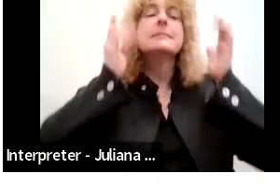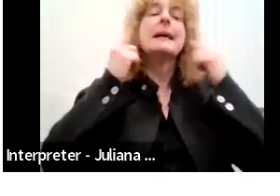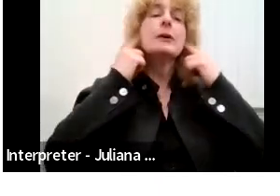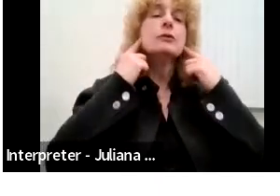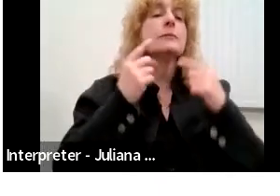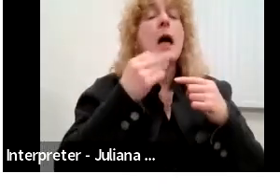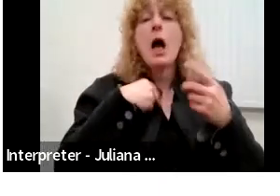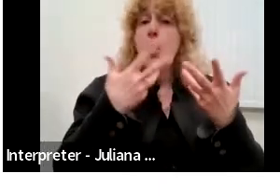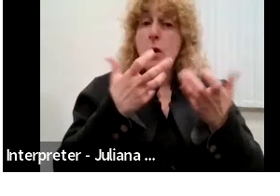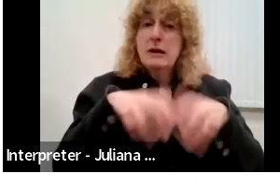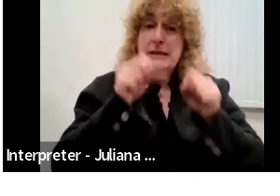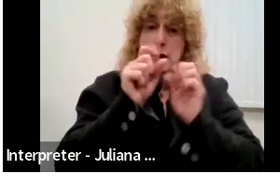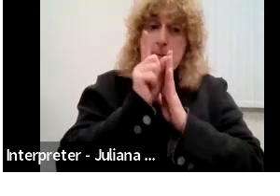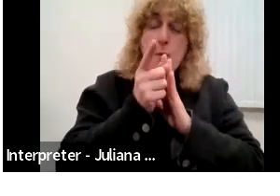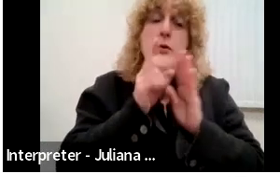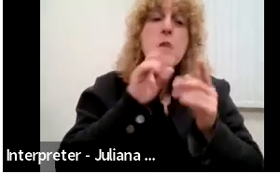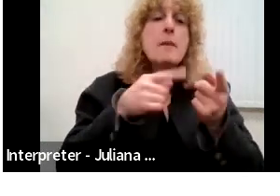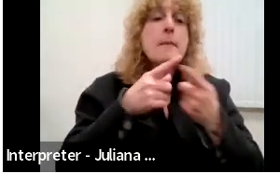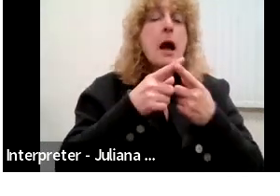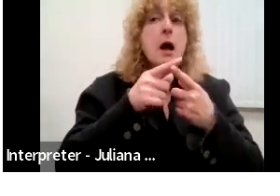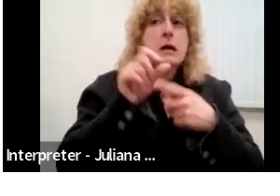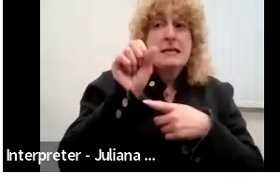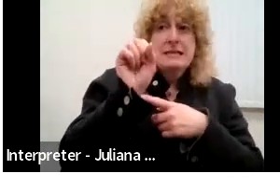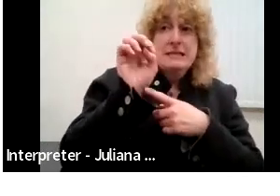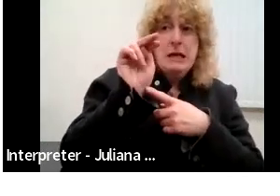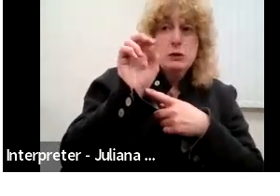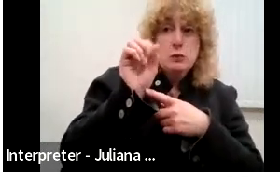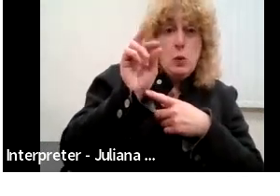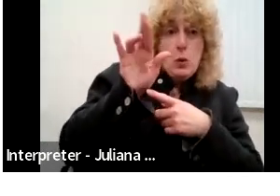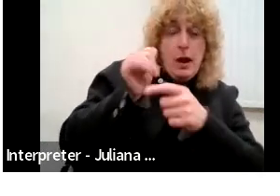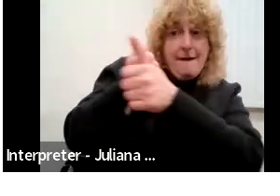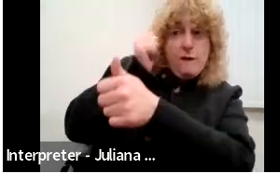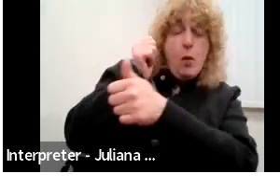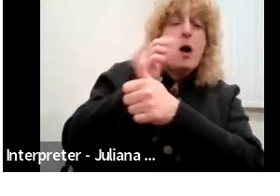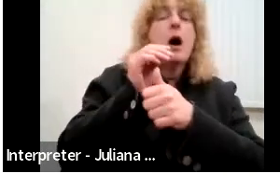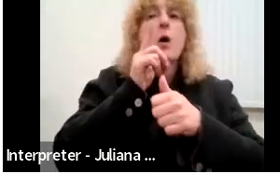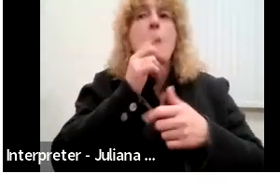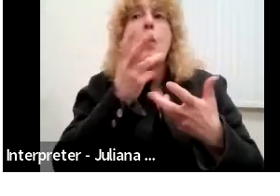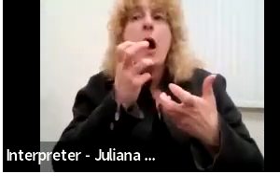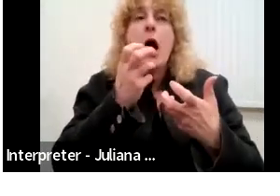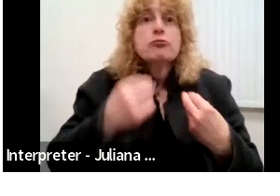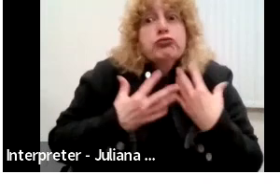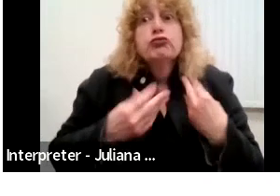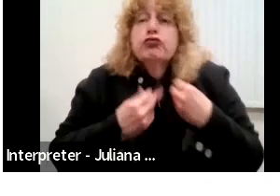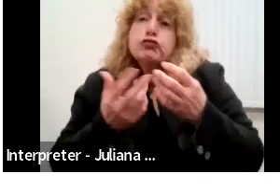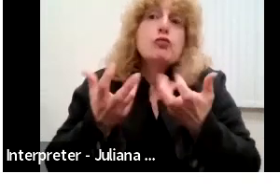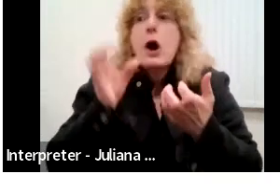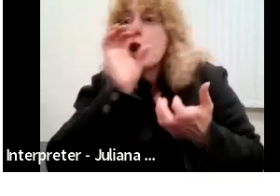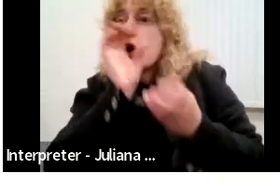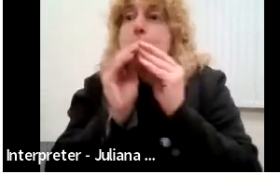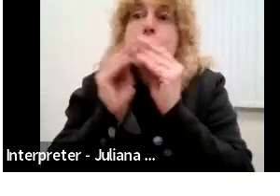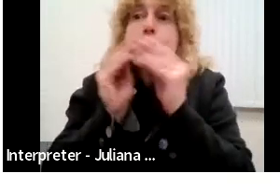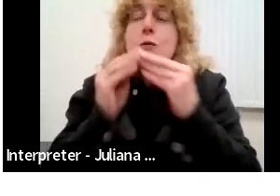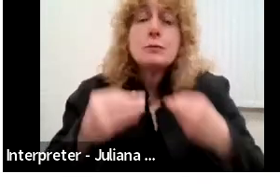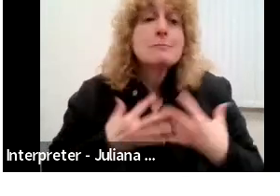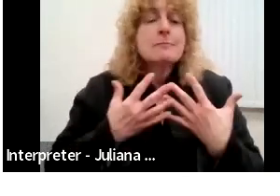And I do want to just take a moment to talk about sensory avoiders and sensory seekers. So sensory seekers are